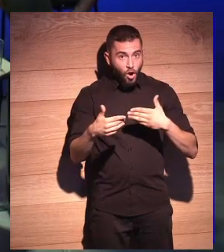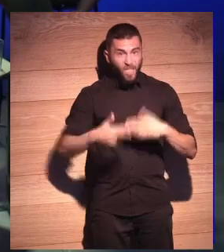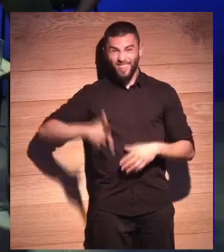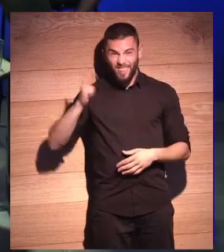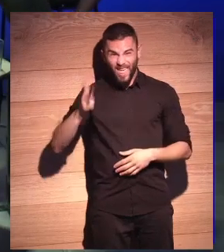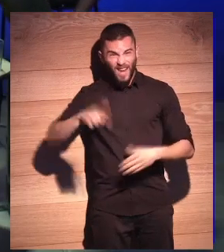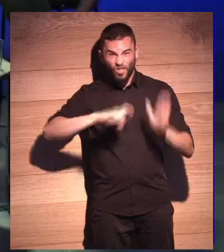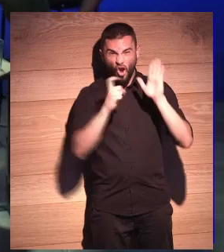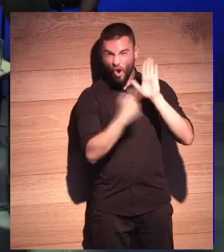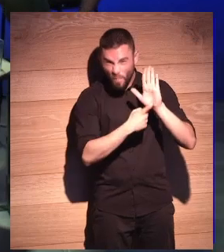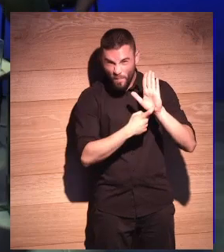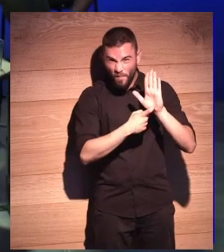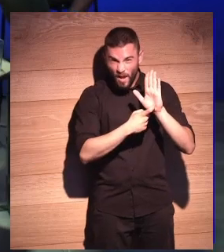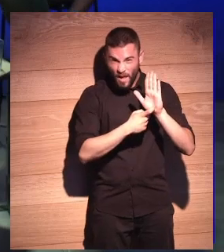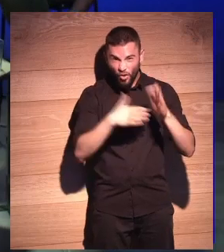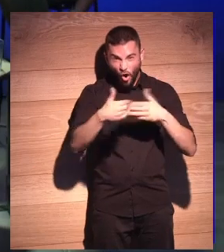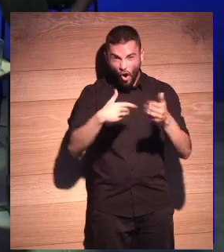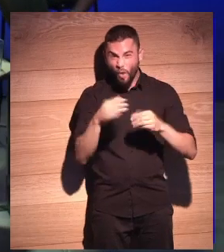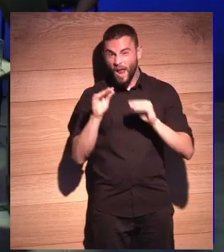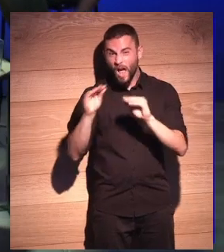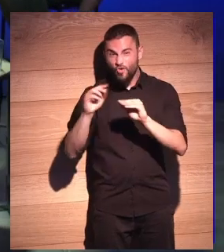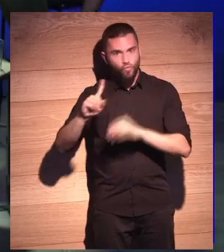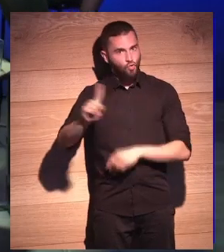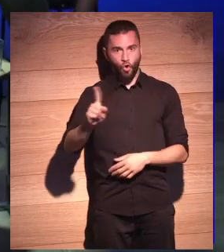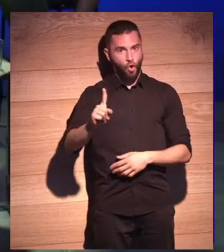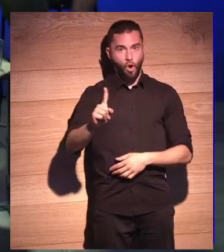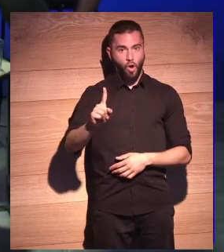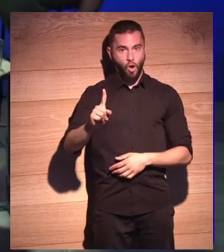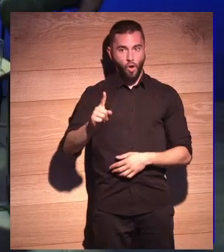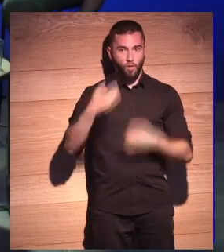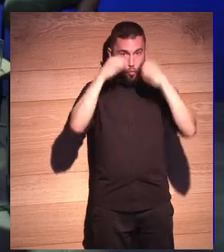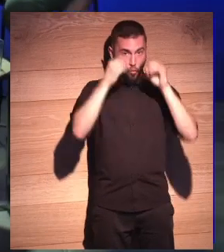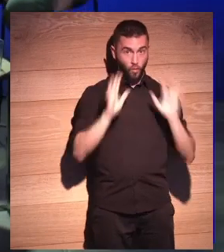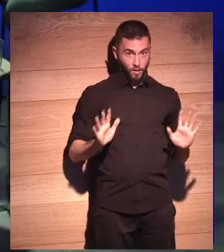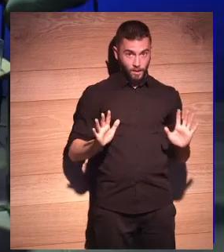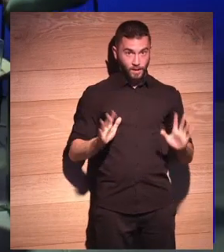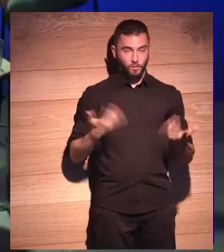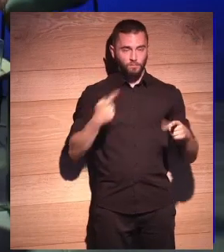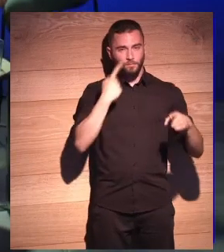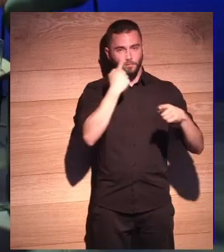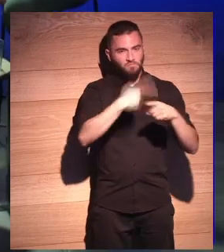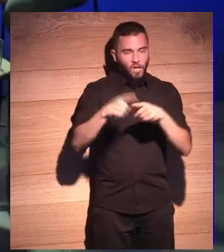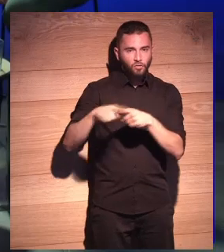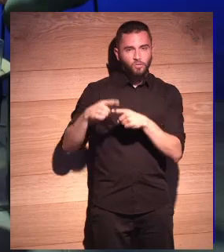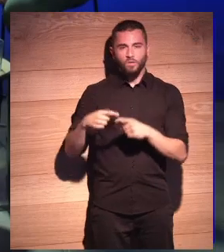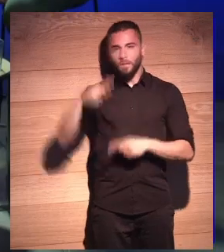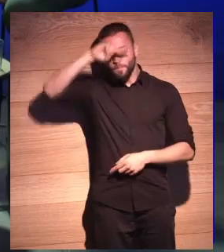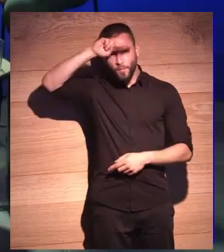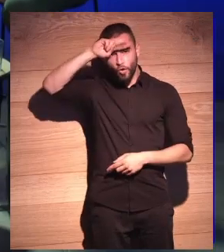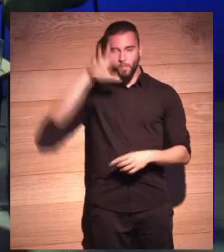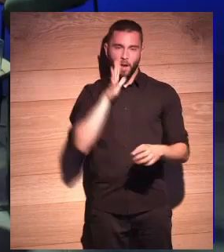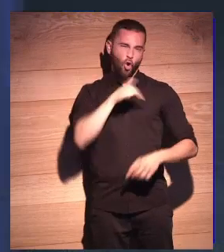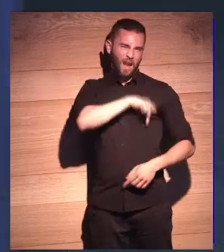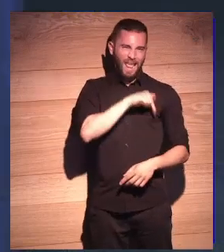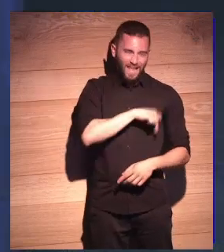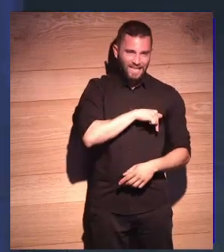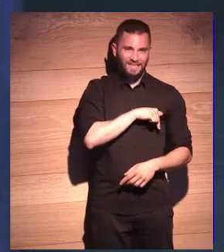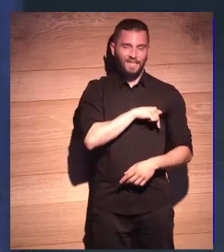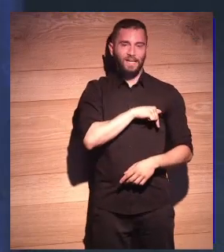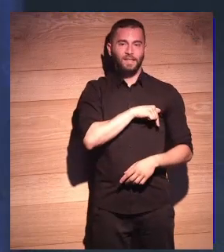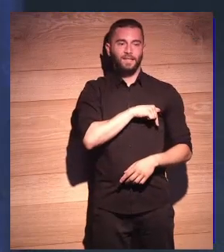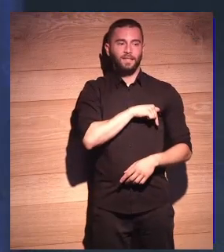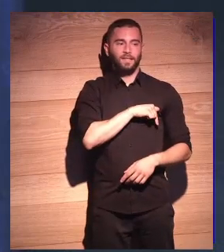not the full owner of his or her work. So this is an element that, does this worry you from the ethical